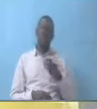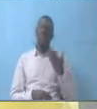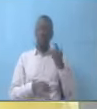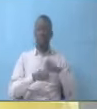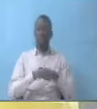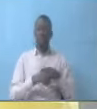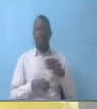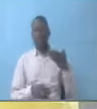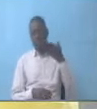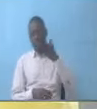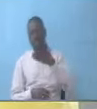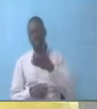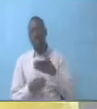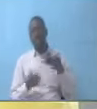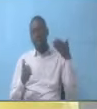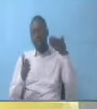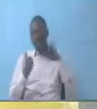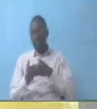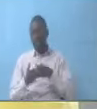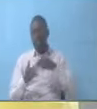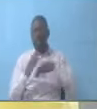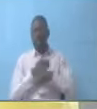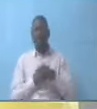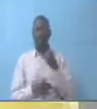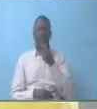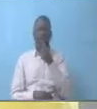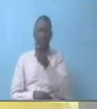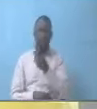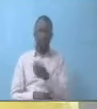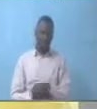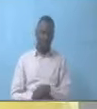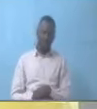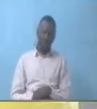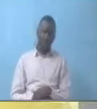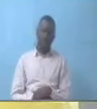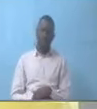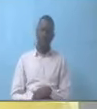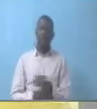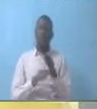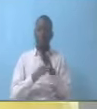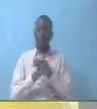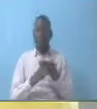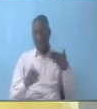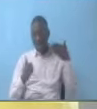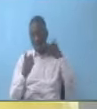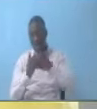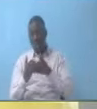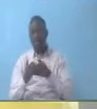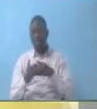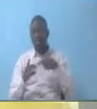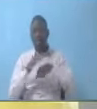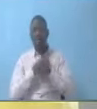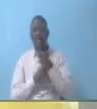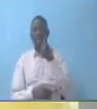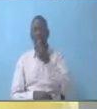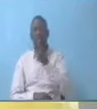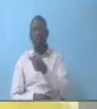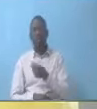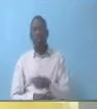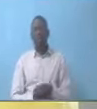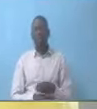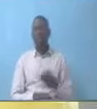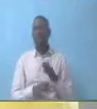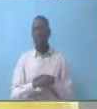nak Mbayen. By the time we arrive there. Balañ fa agga. Balañ fa agga. My aunt was already